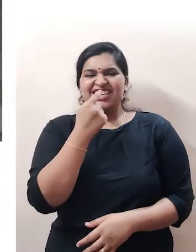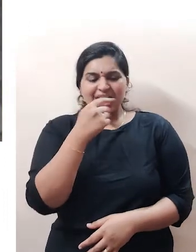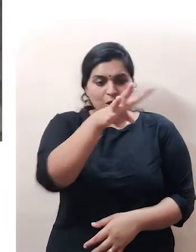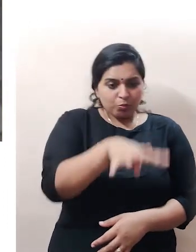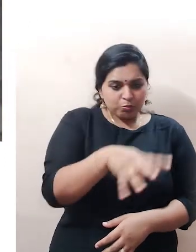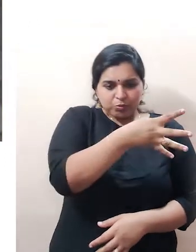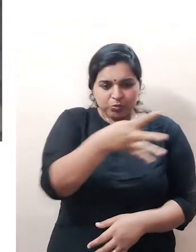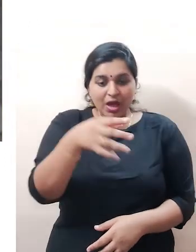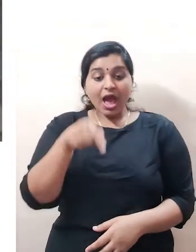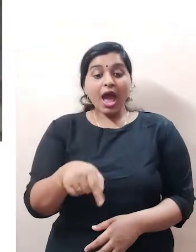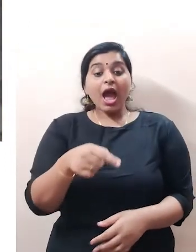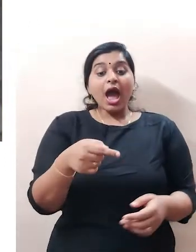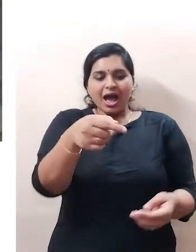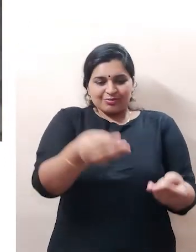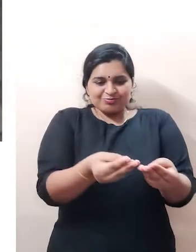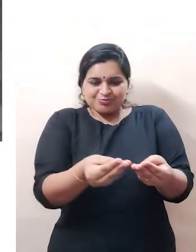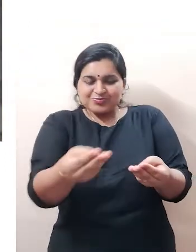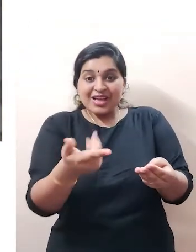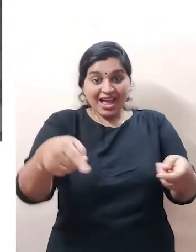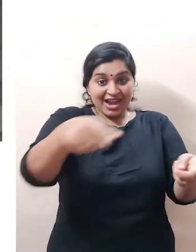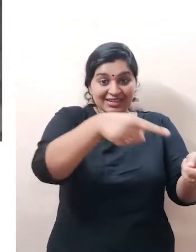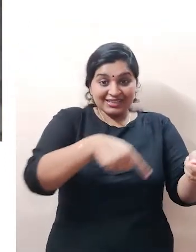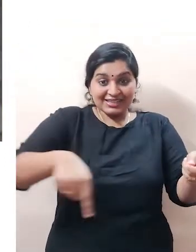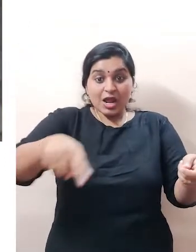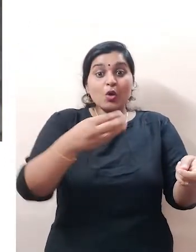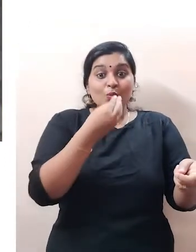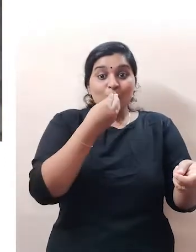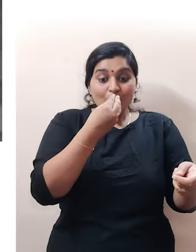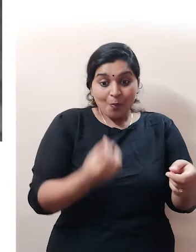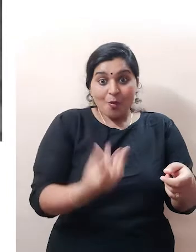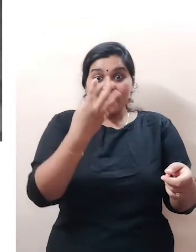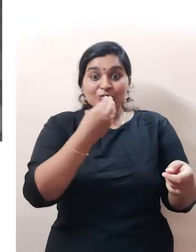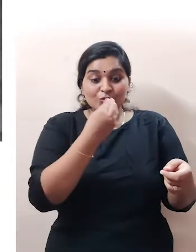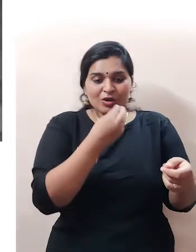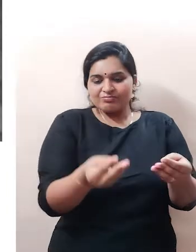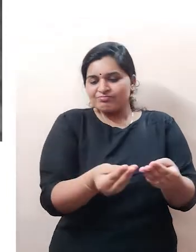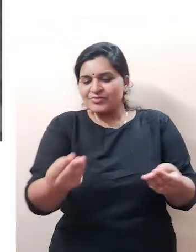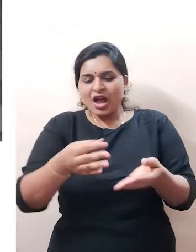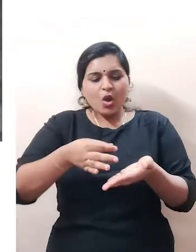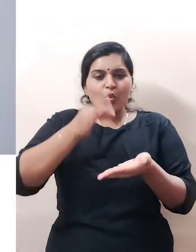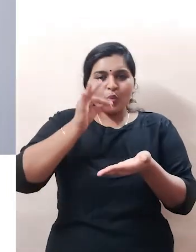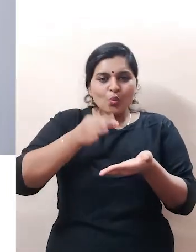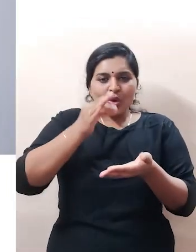A tray with a cup and saucer, a pot perhaps for tea, and a plate with lemons.